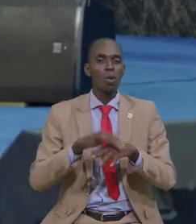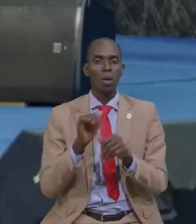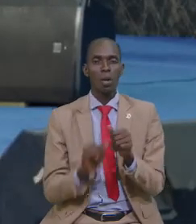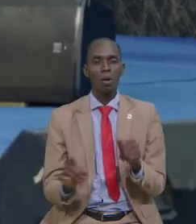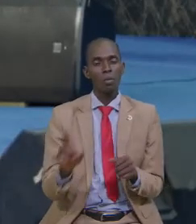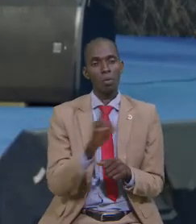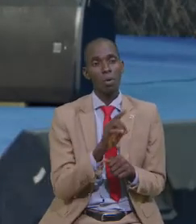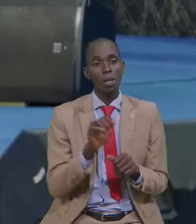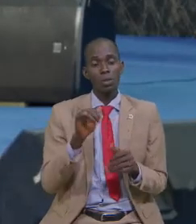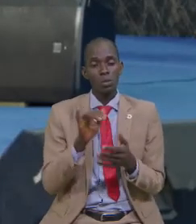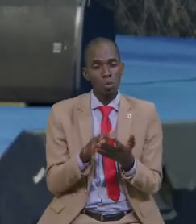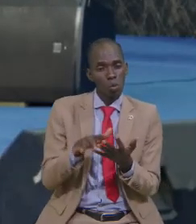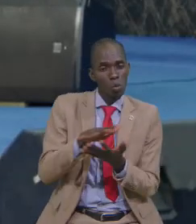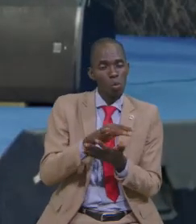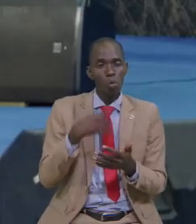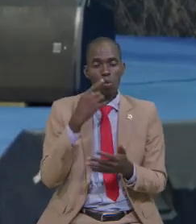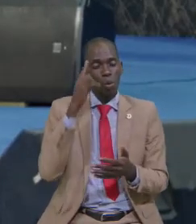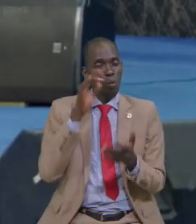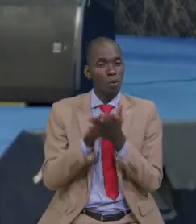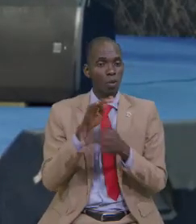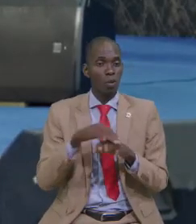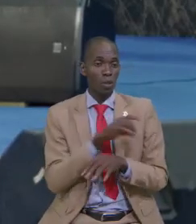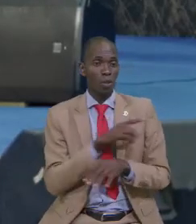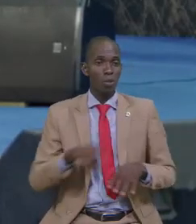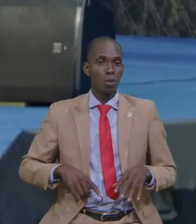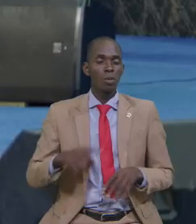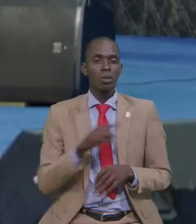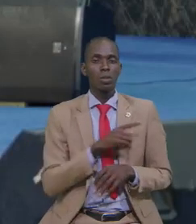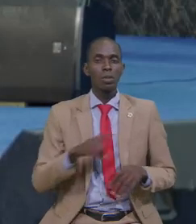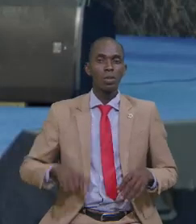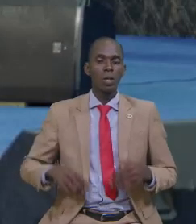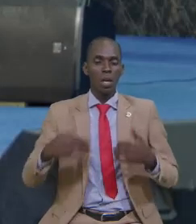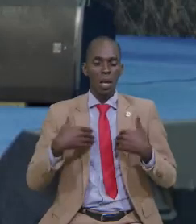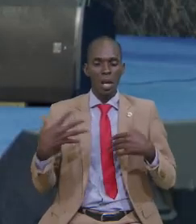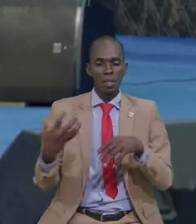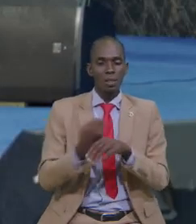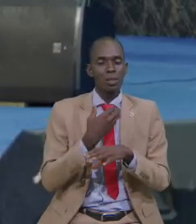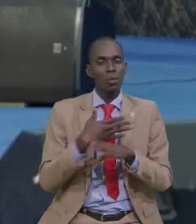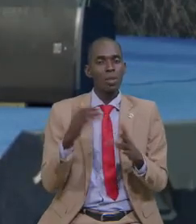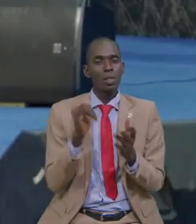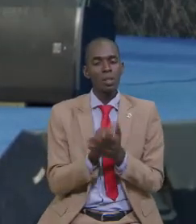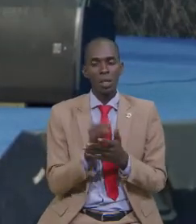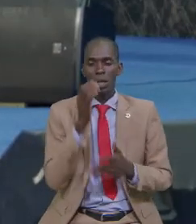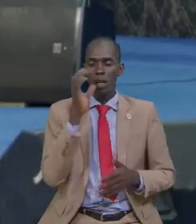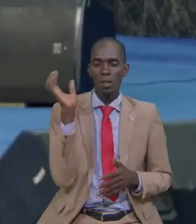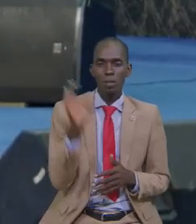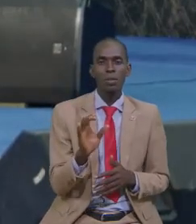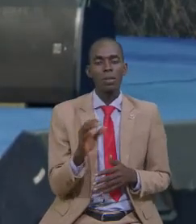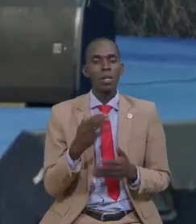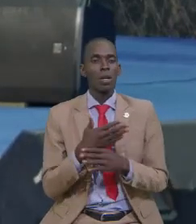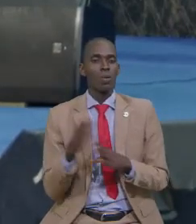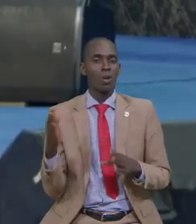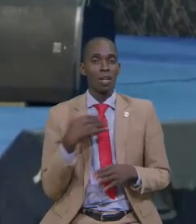the Lord has taken that condemnation and that curse away, and you are